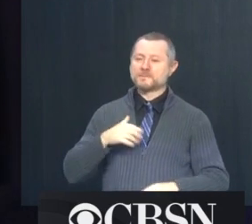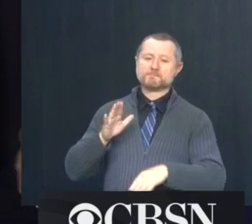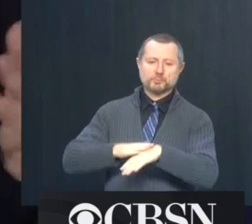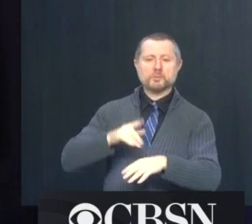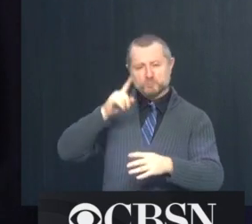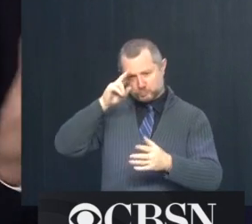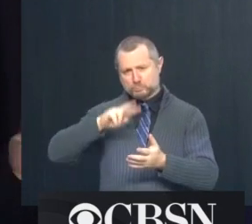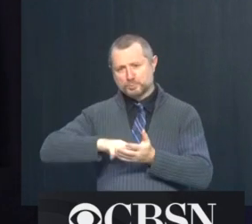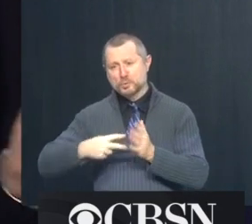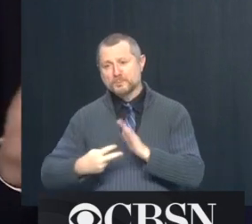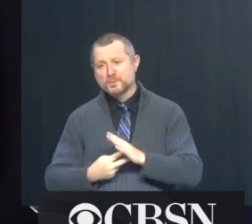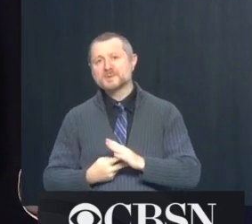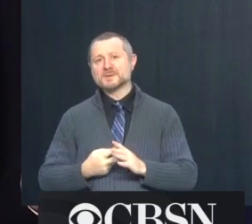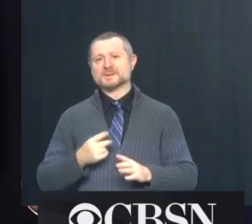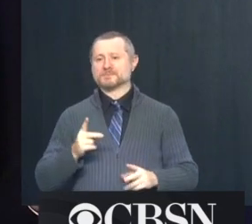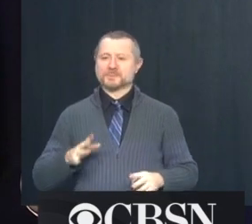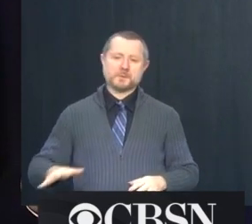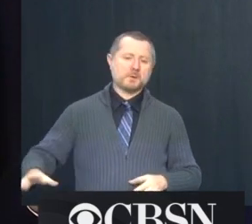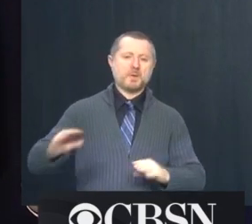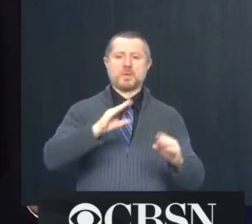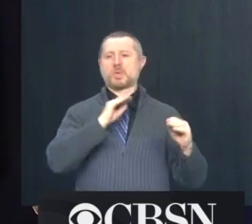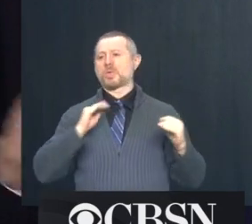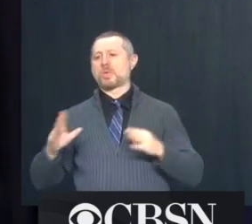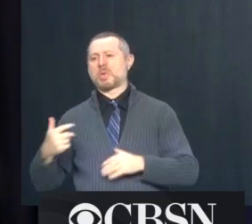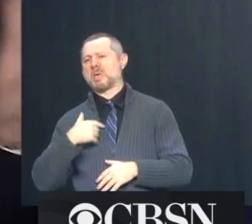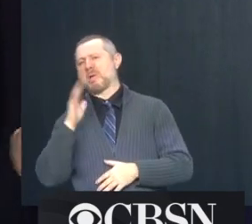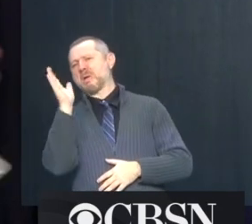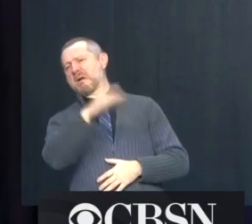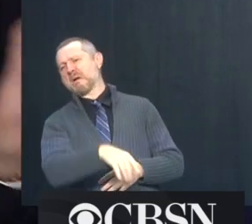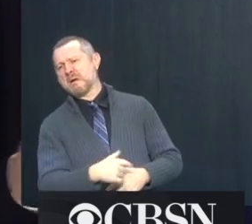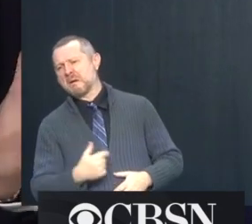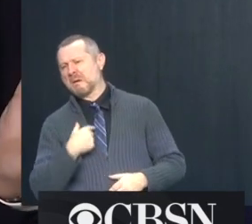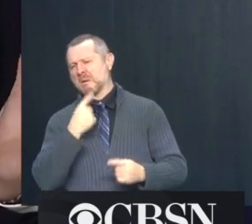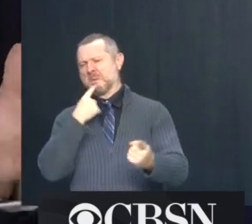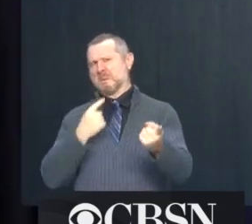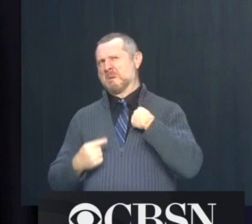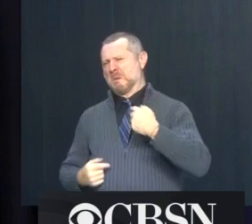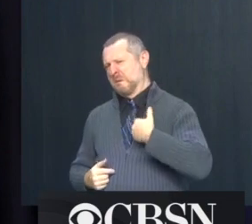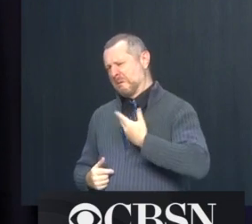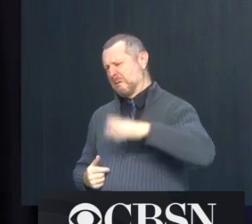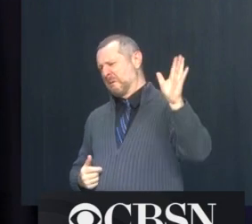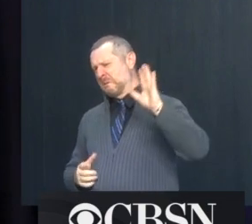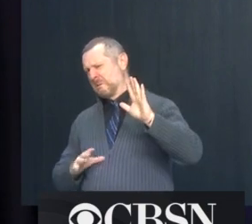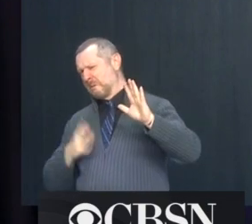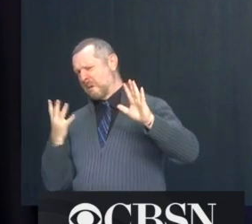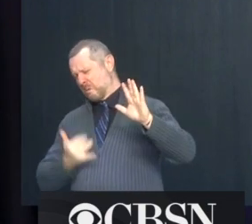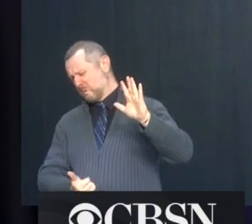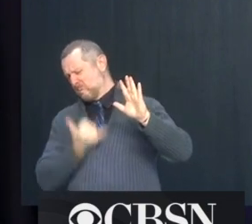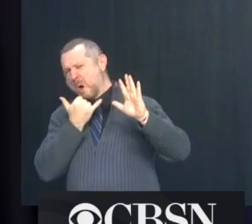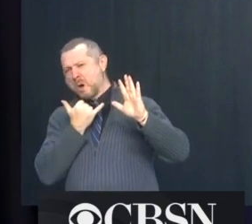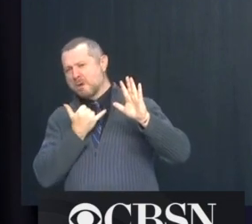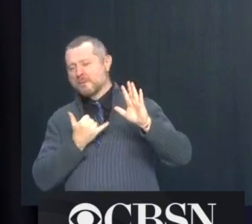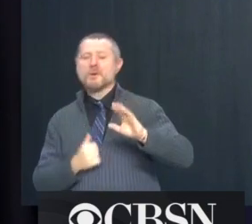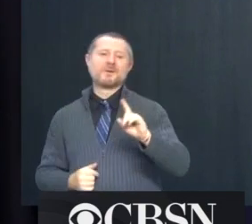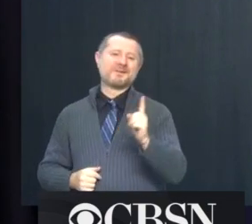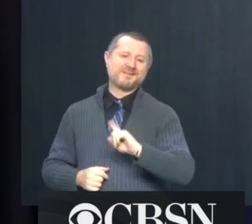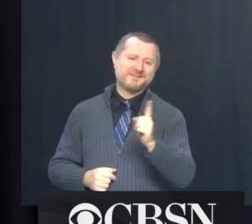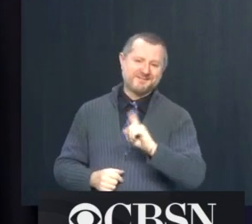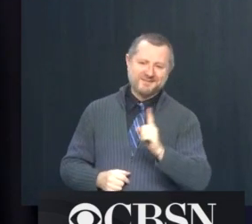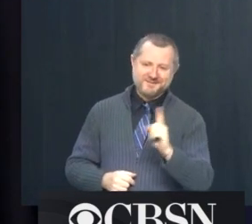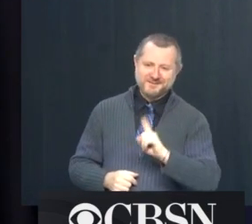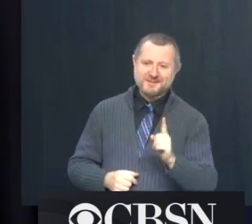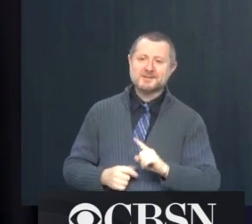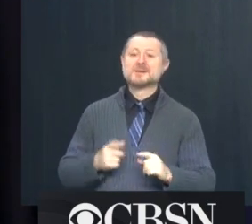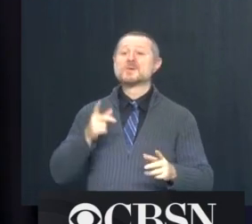right? Which we hear about the gatherings in the 10. Oh, this is just politics. Can't be politics. Democrats and Republicans